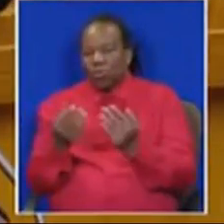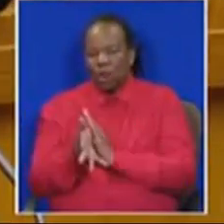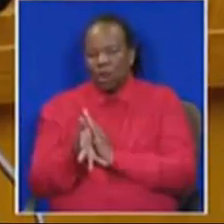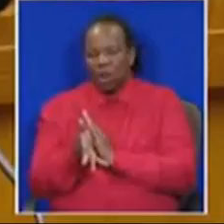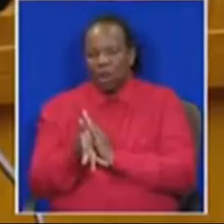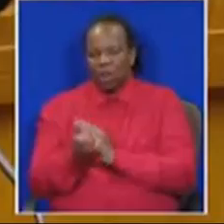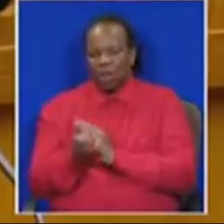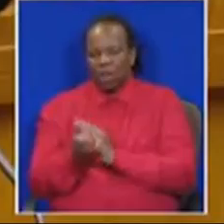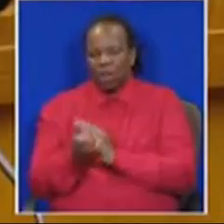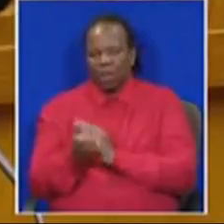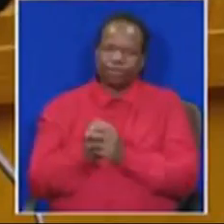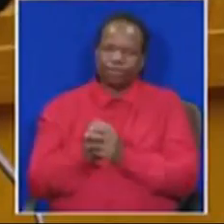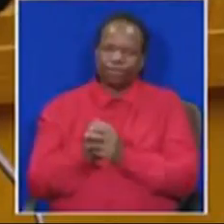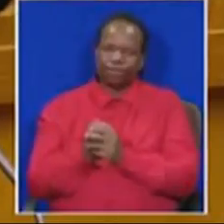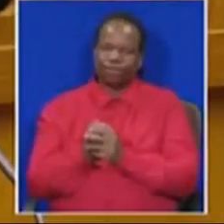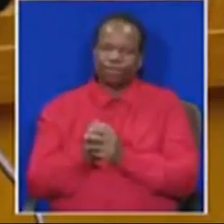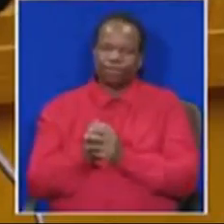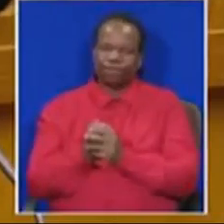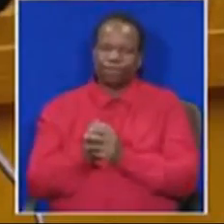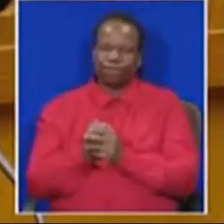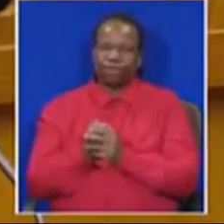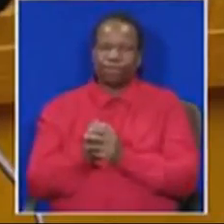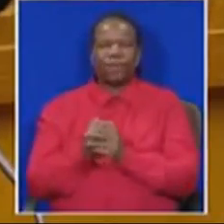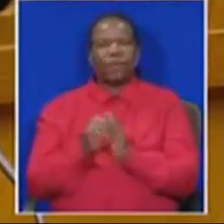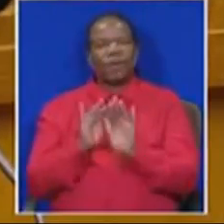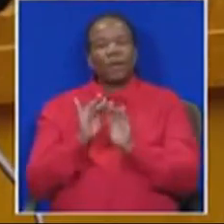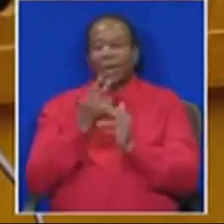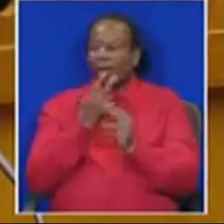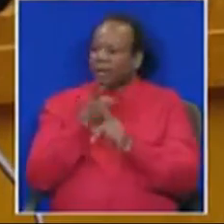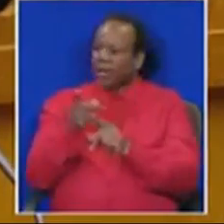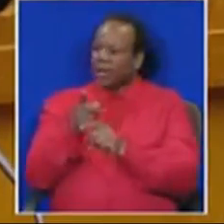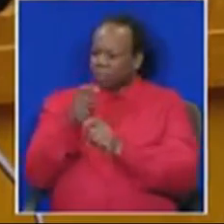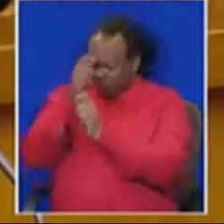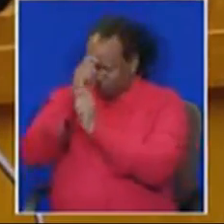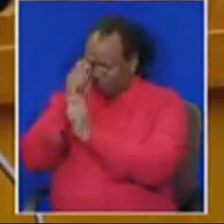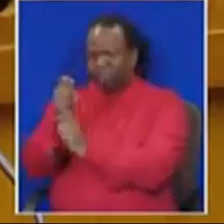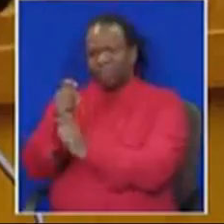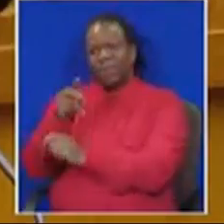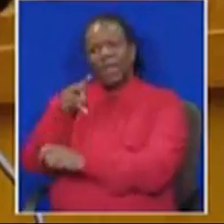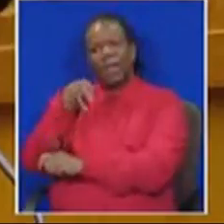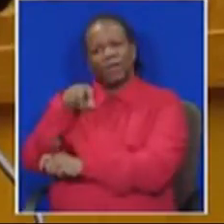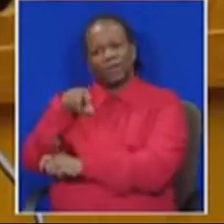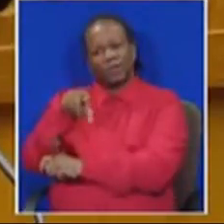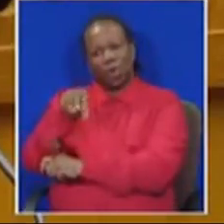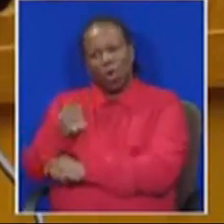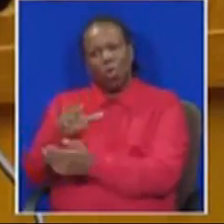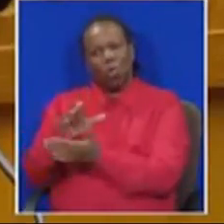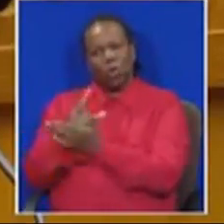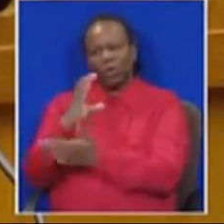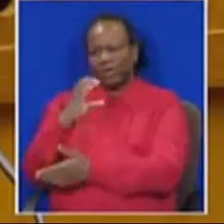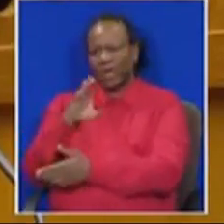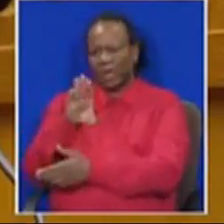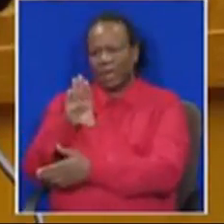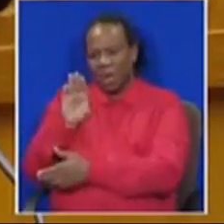In recognizing the critical role that NGOs and community-based organizations play in